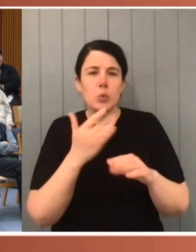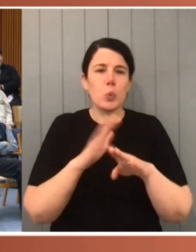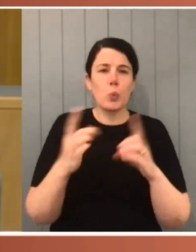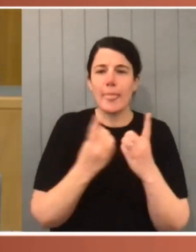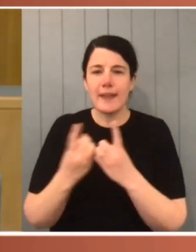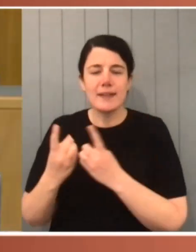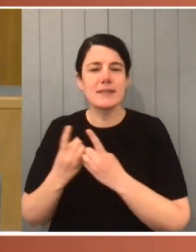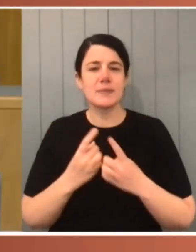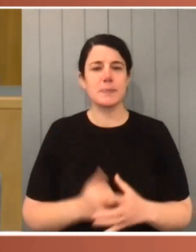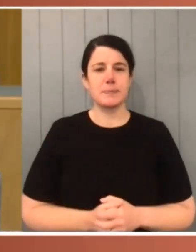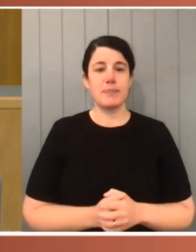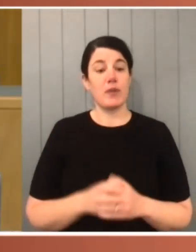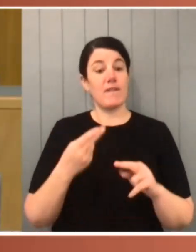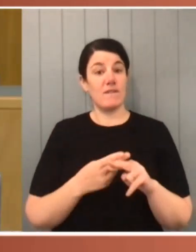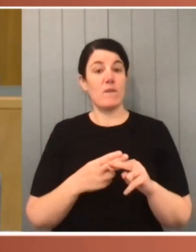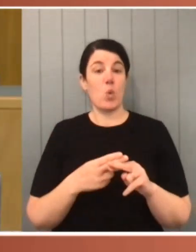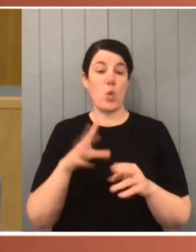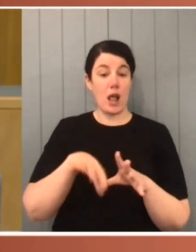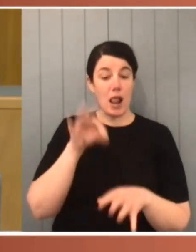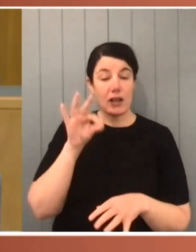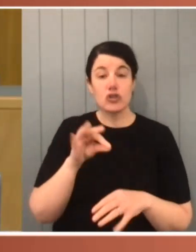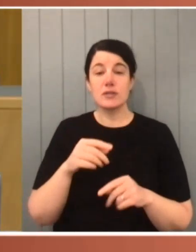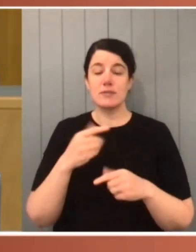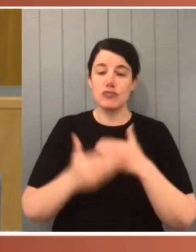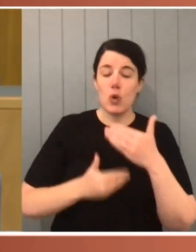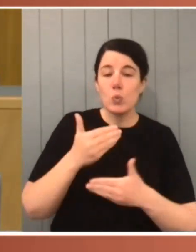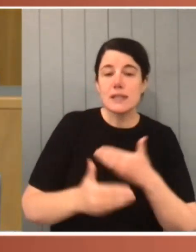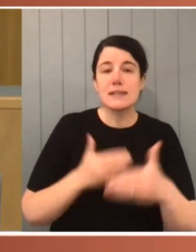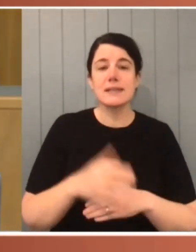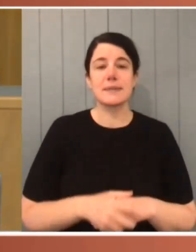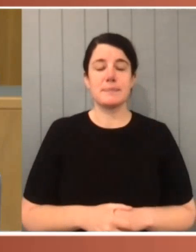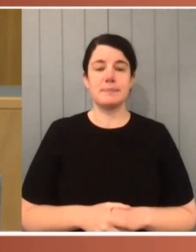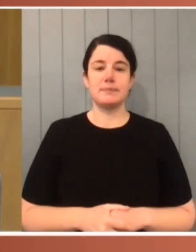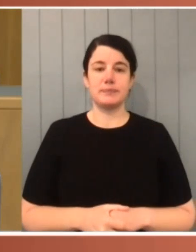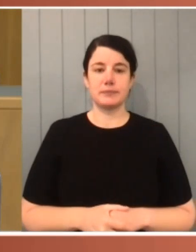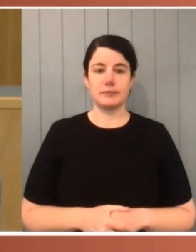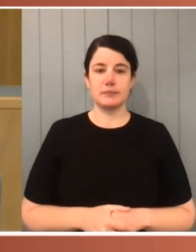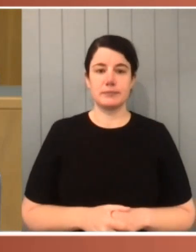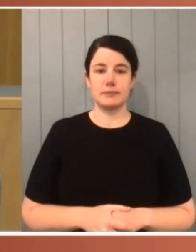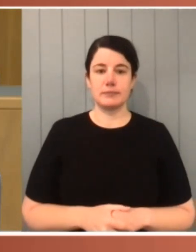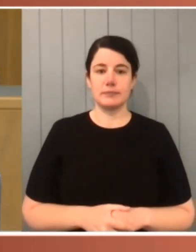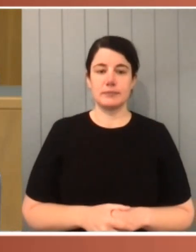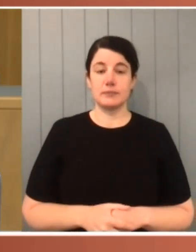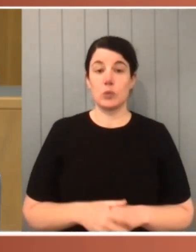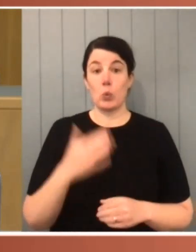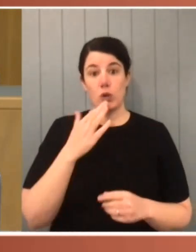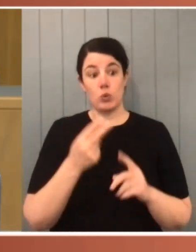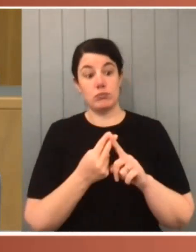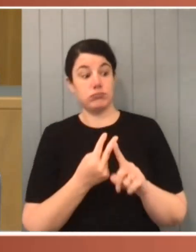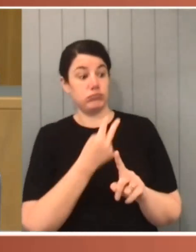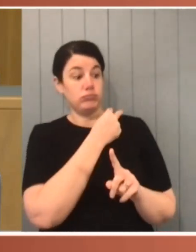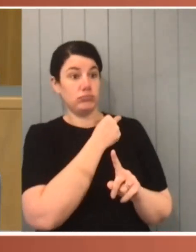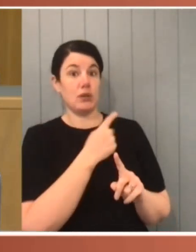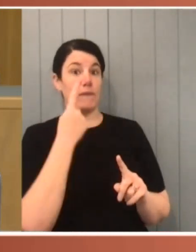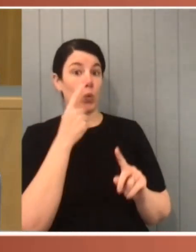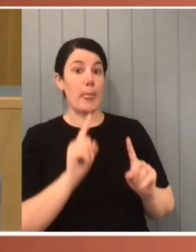institutions and practices. This record is typically trace back to the pioneering in